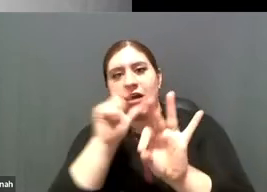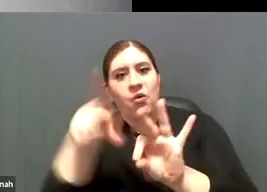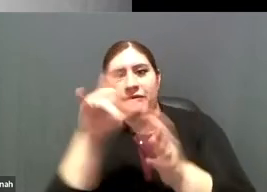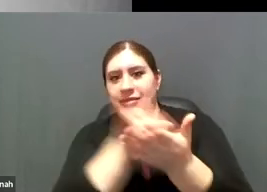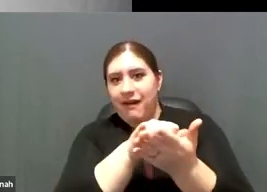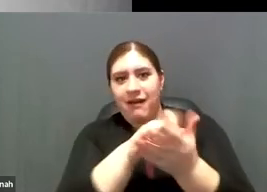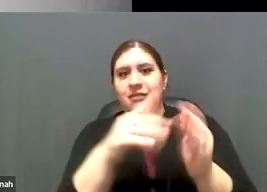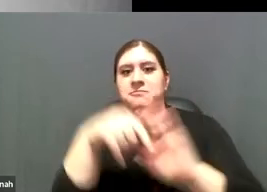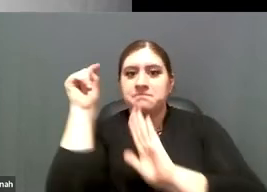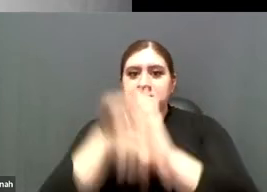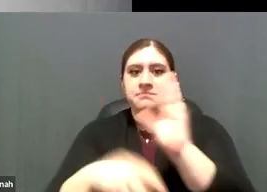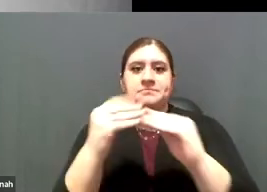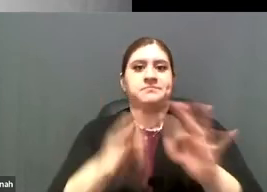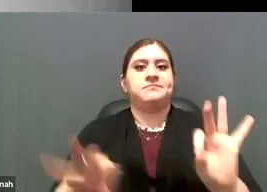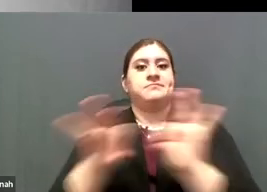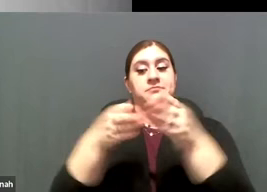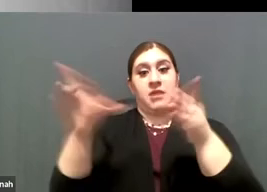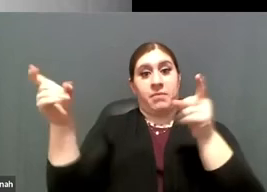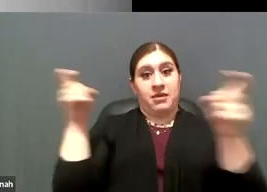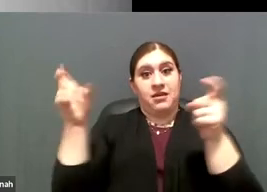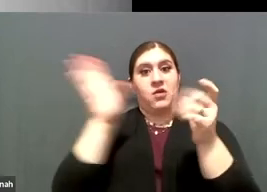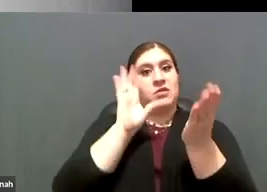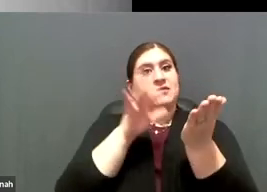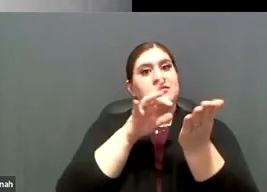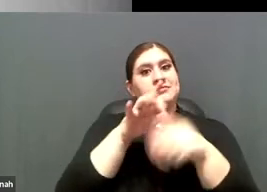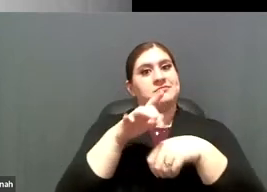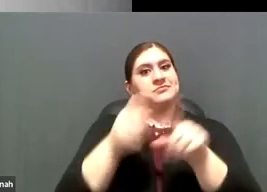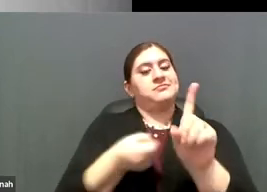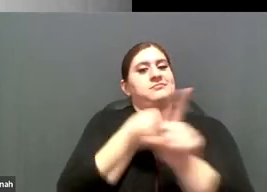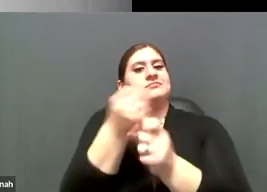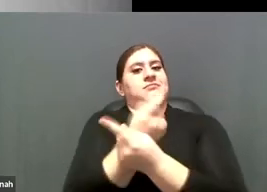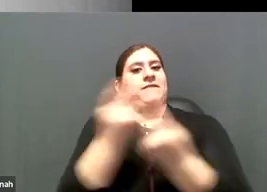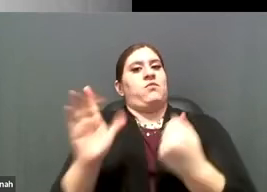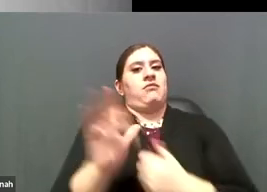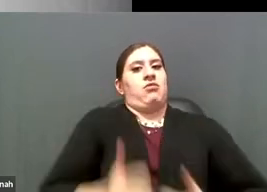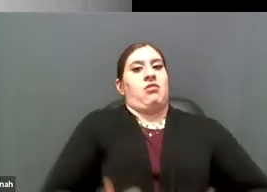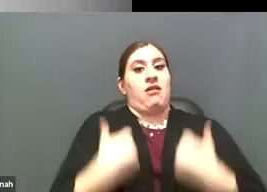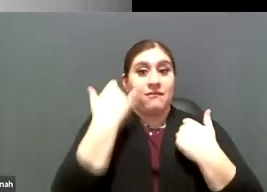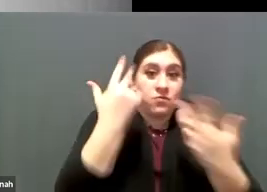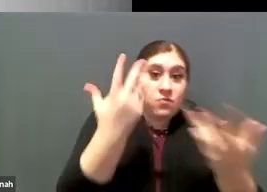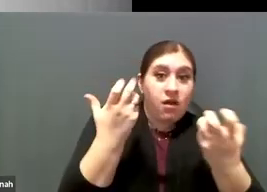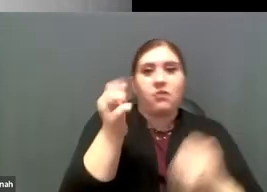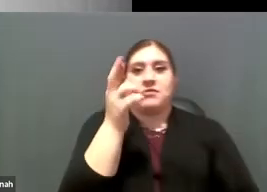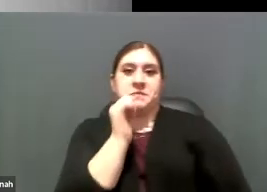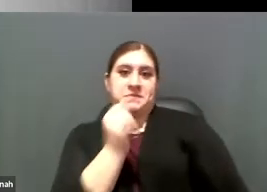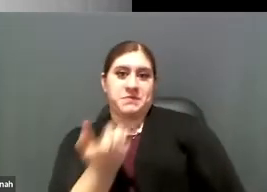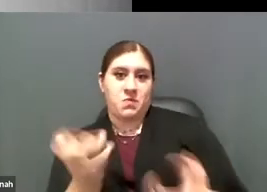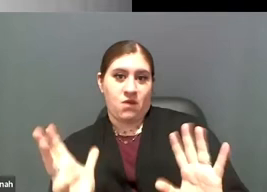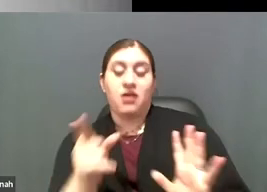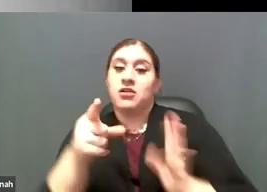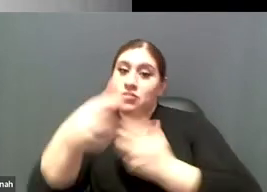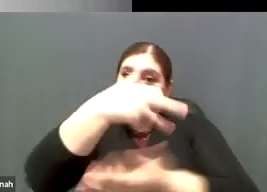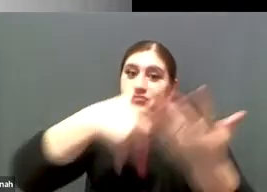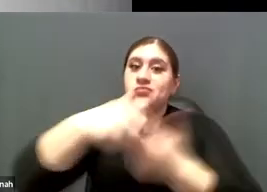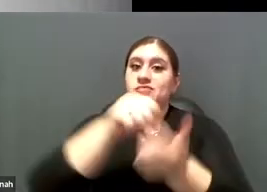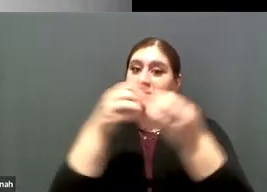because public administration touches everybody's life, whether you want it to or not. You interact with